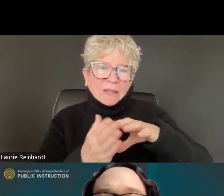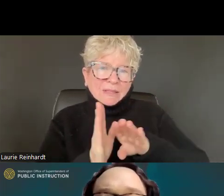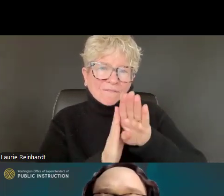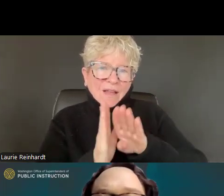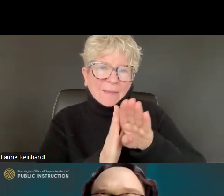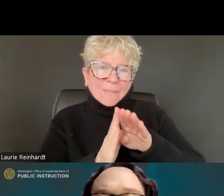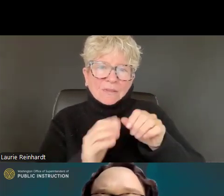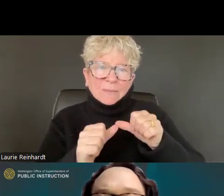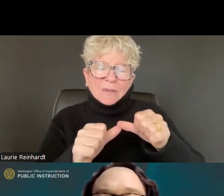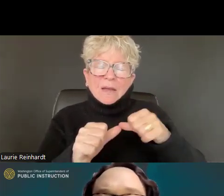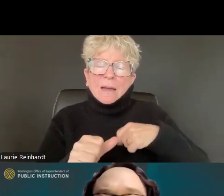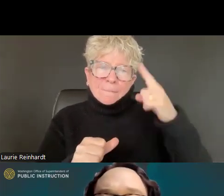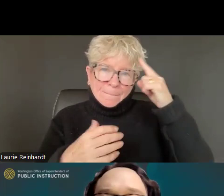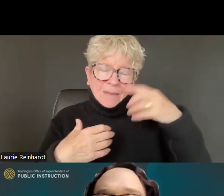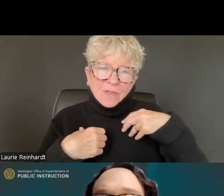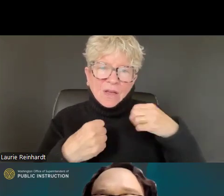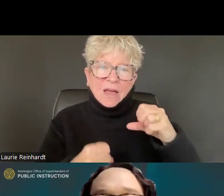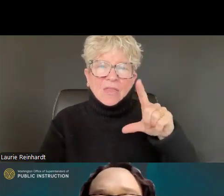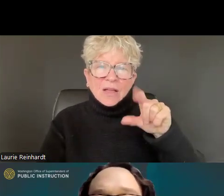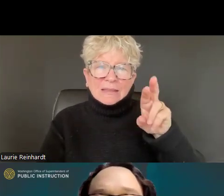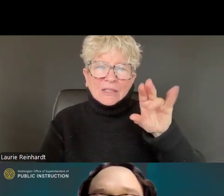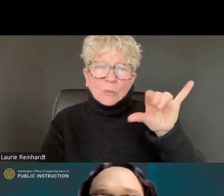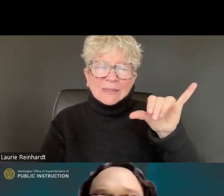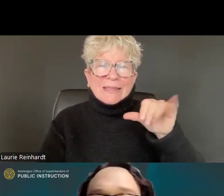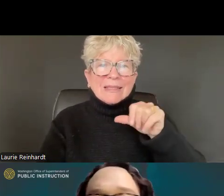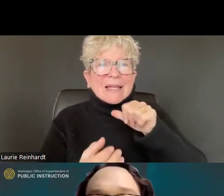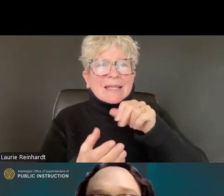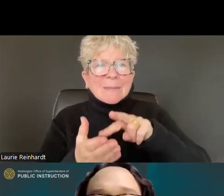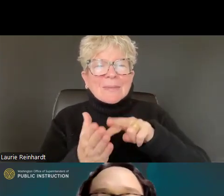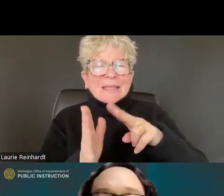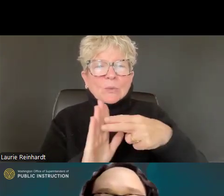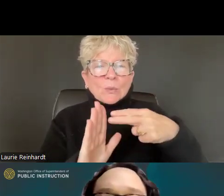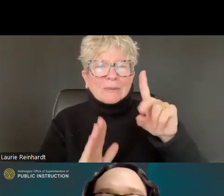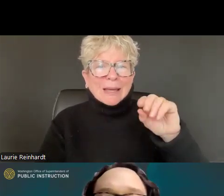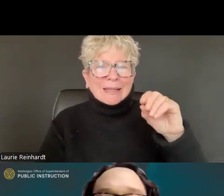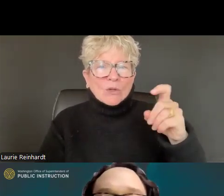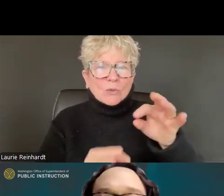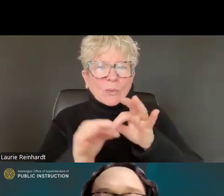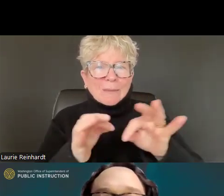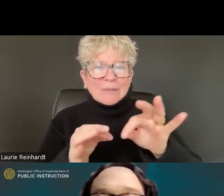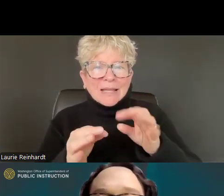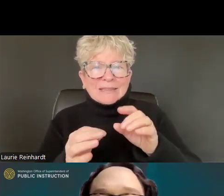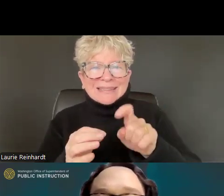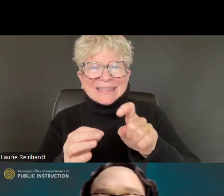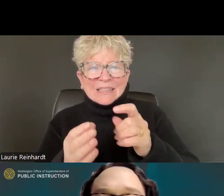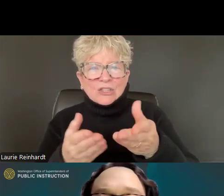out mental health literacy is not meant to diagnose or replace needed services. It's